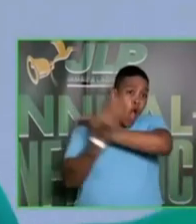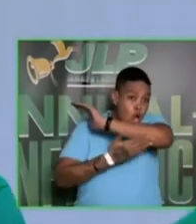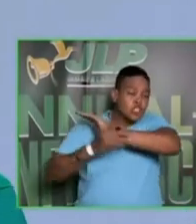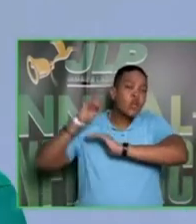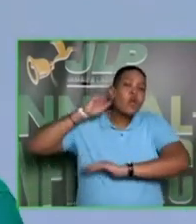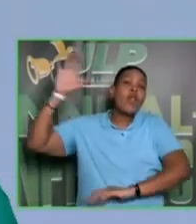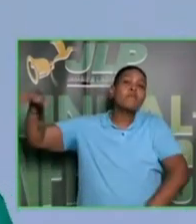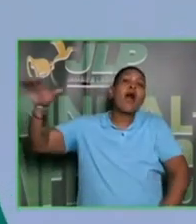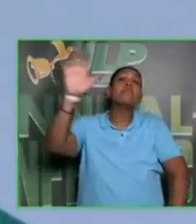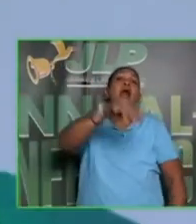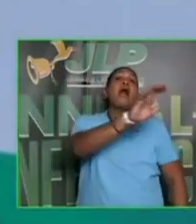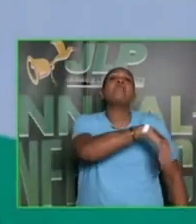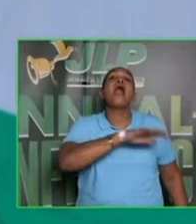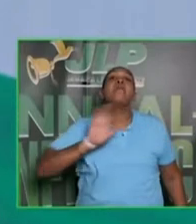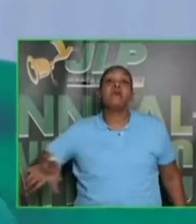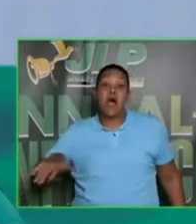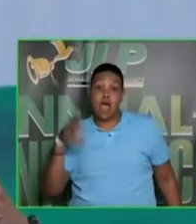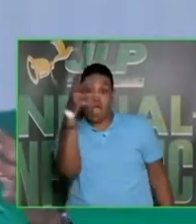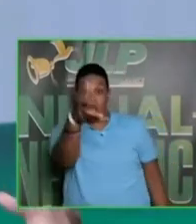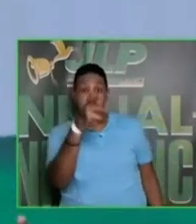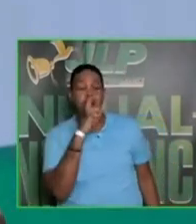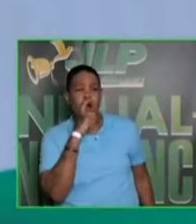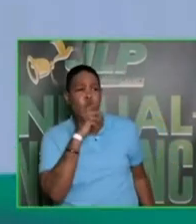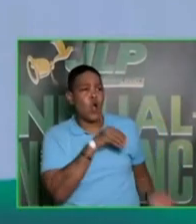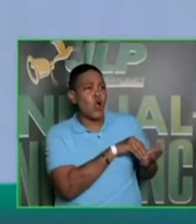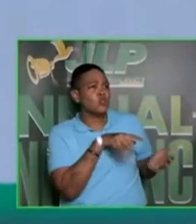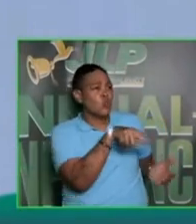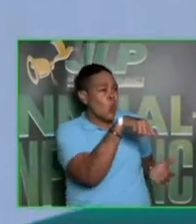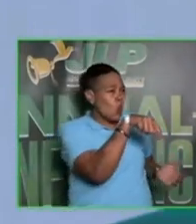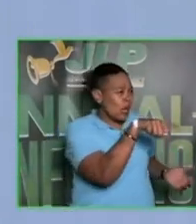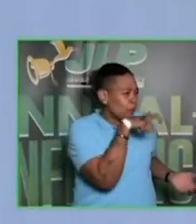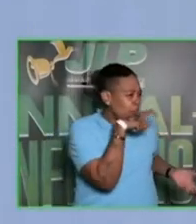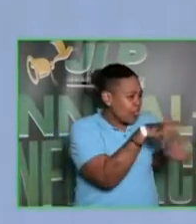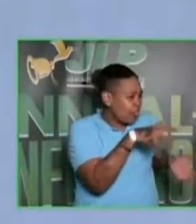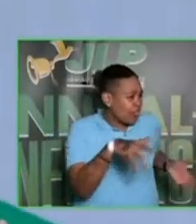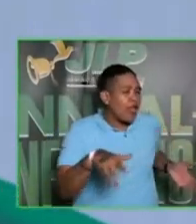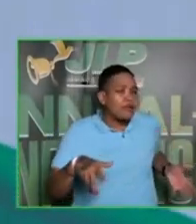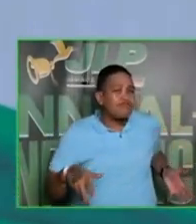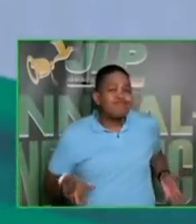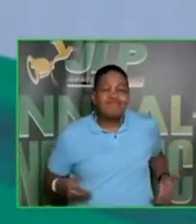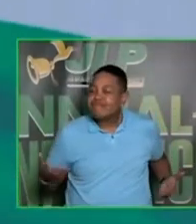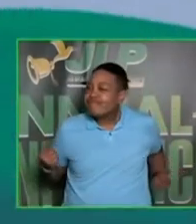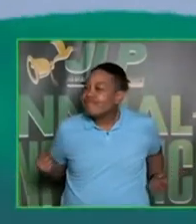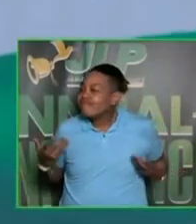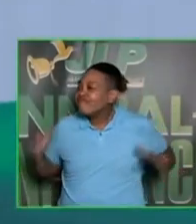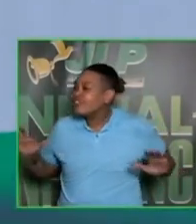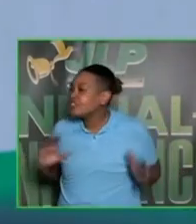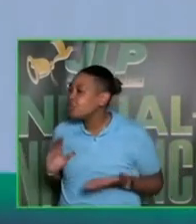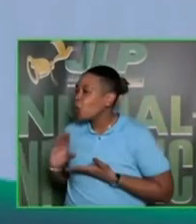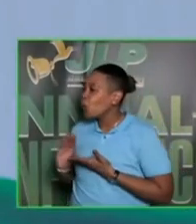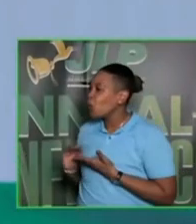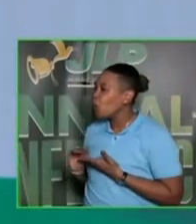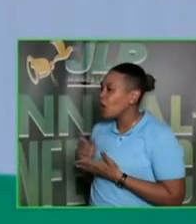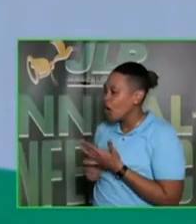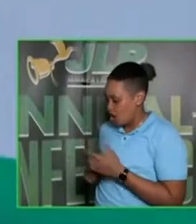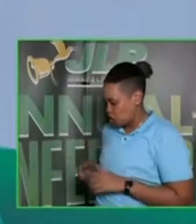So that will help in ensuring that students in these areas get access to subsidized transportation.